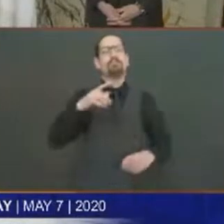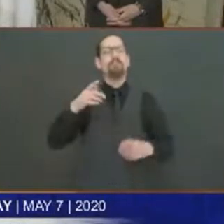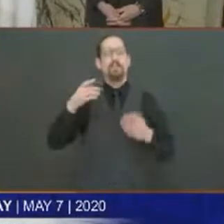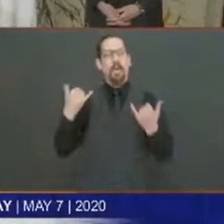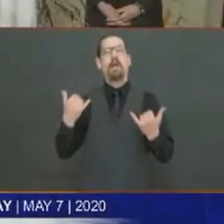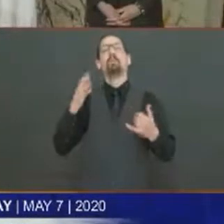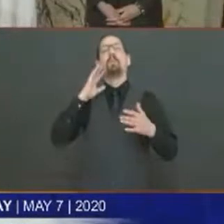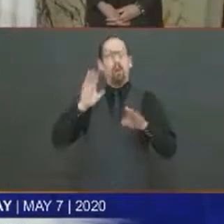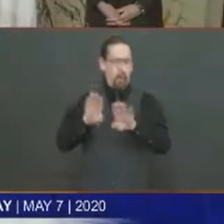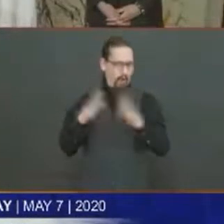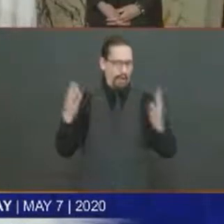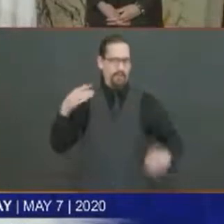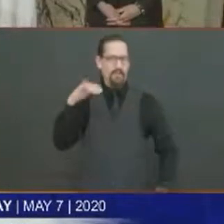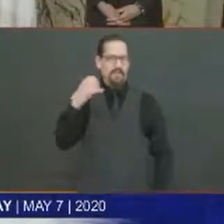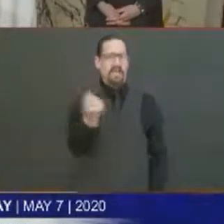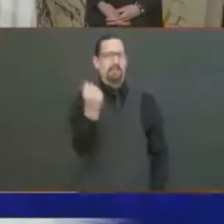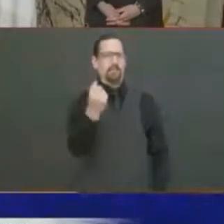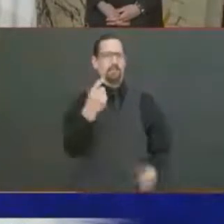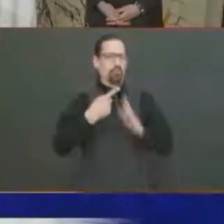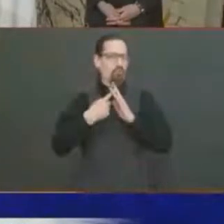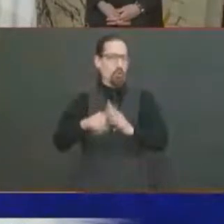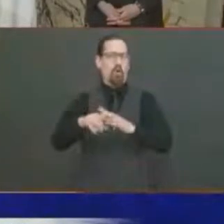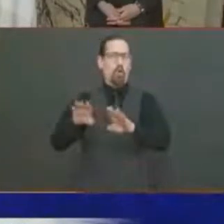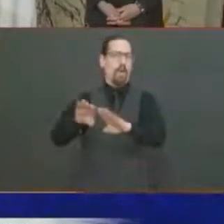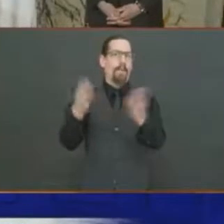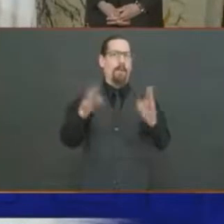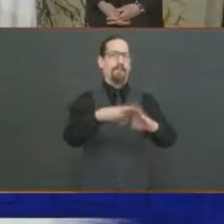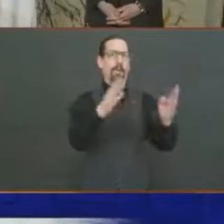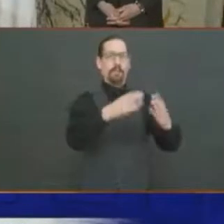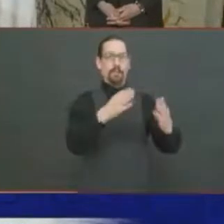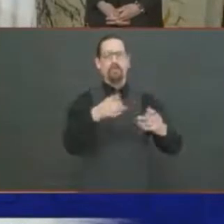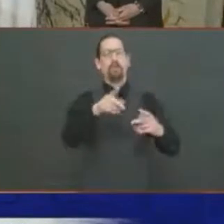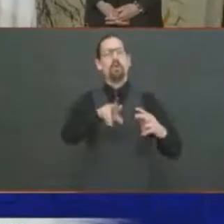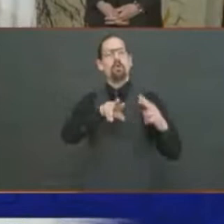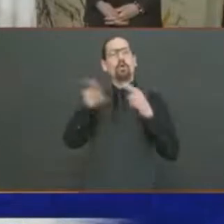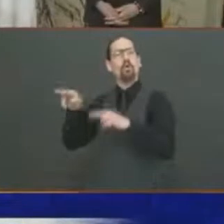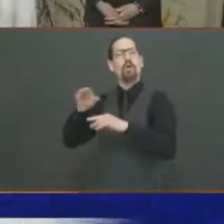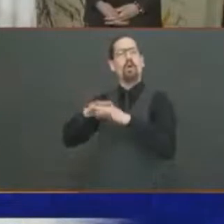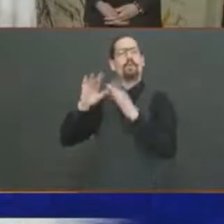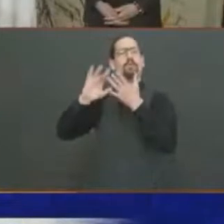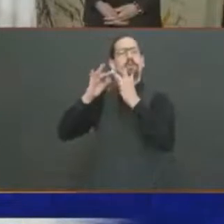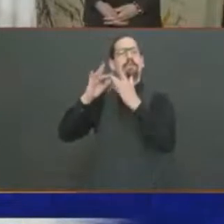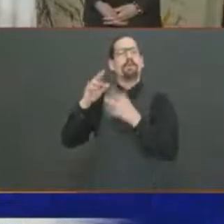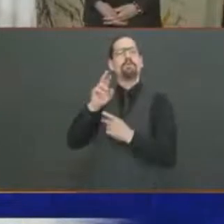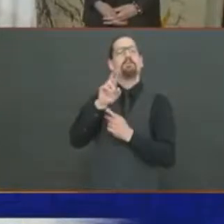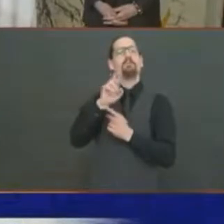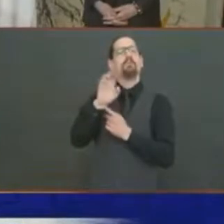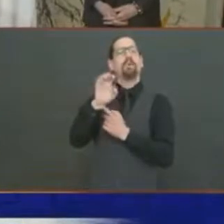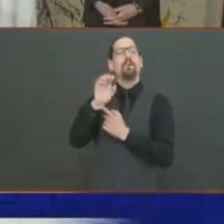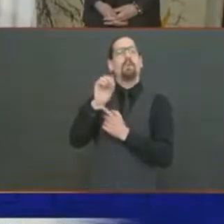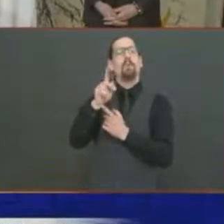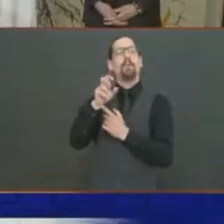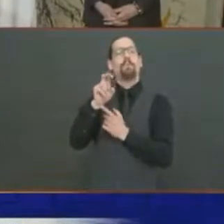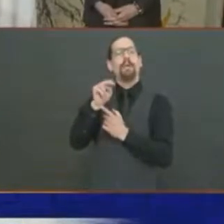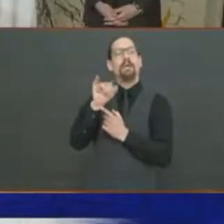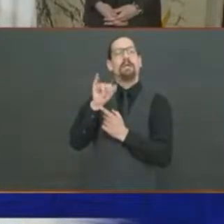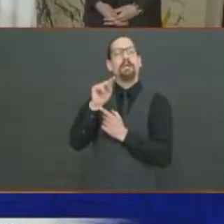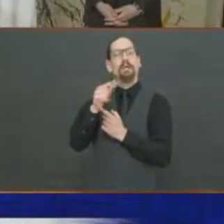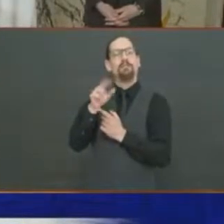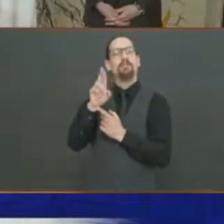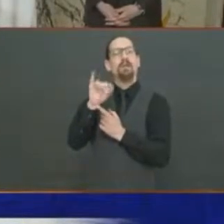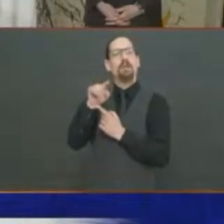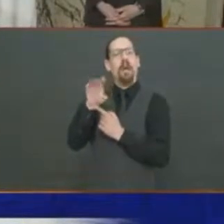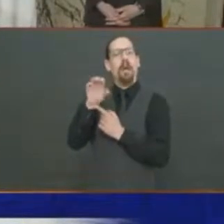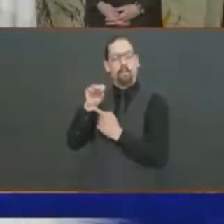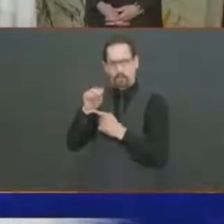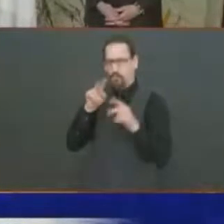are online, reopeningri.com. And all of us, just be careful. Just be careful. Wear your mask. Stay away from other folks. Don't